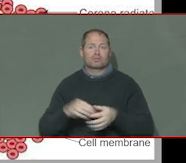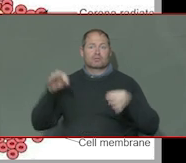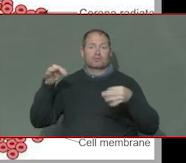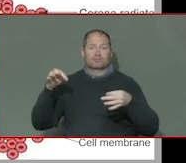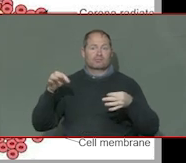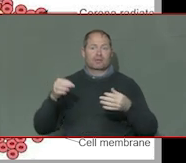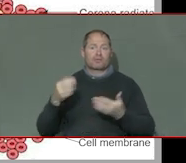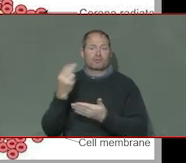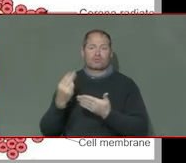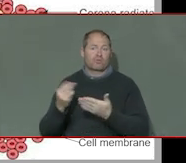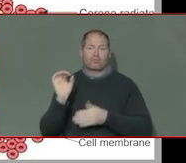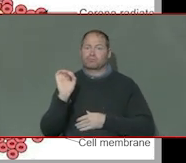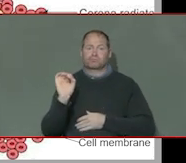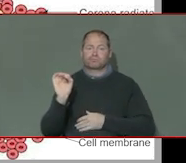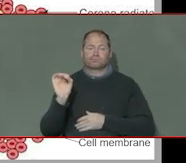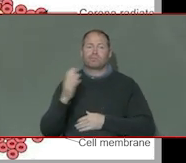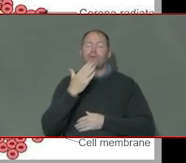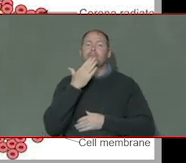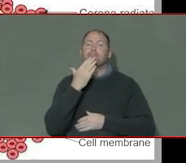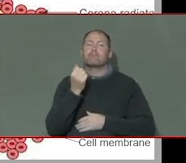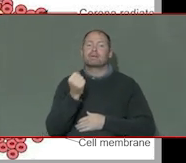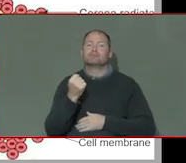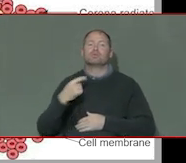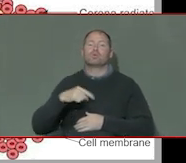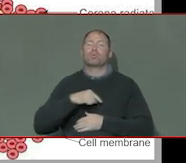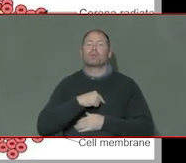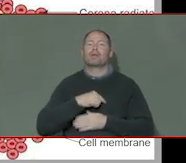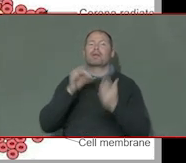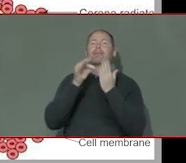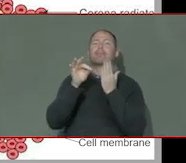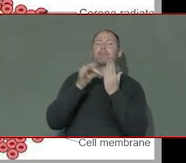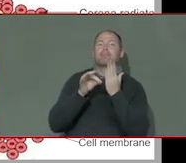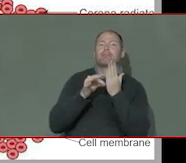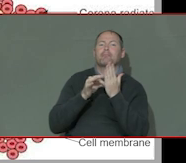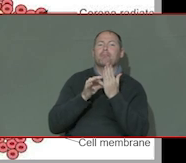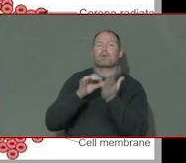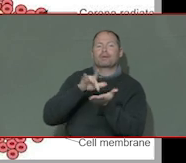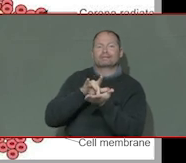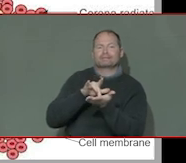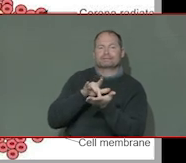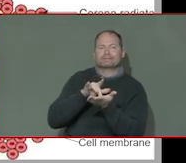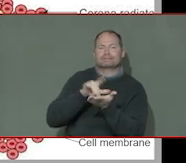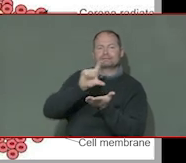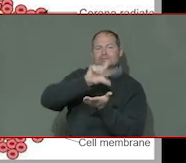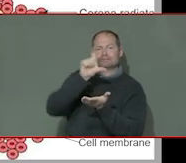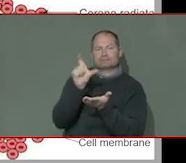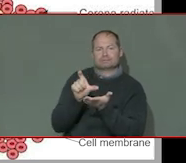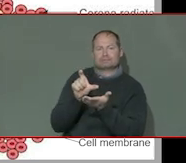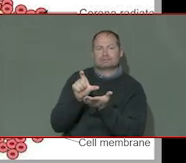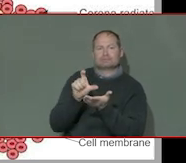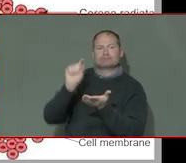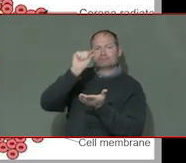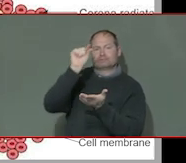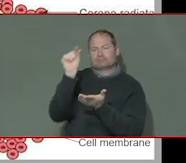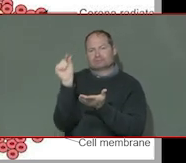no. Please make sure we give marks to haploid nucleus, the cytoplasm, and the